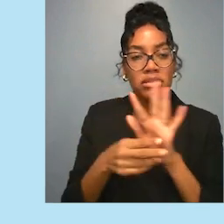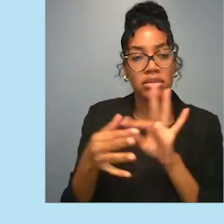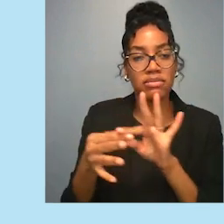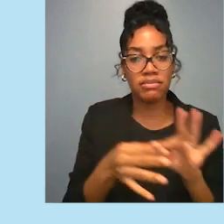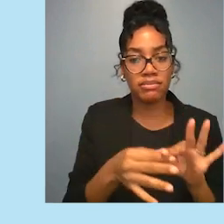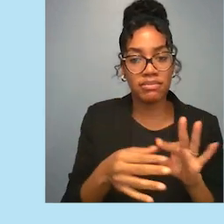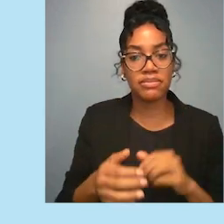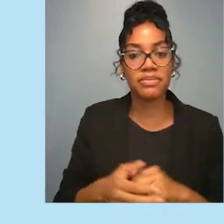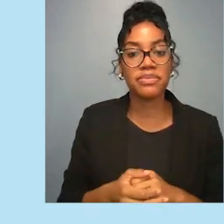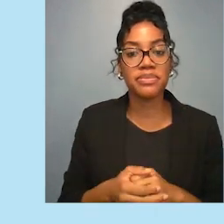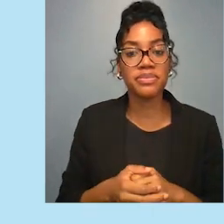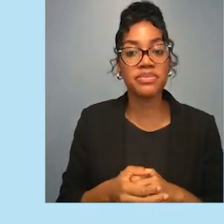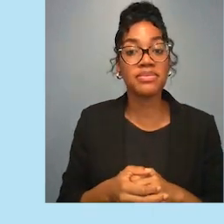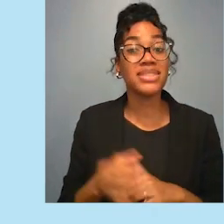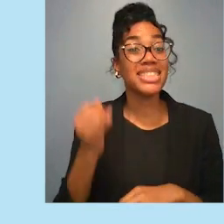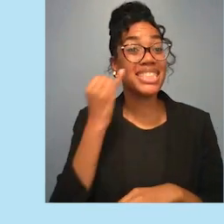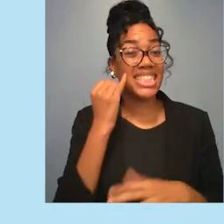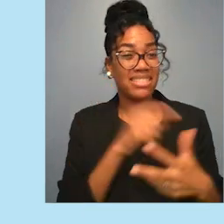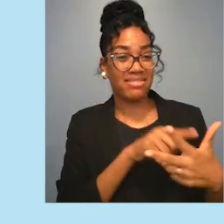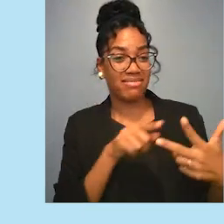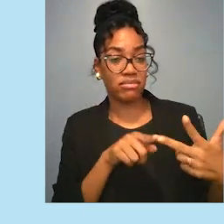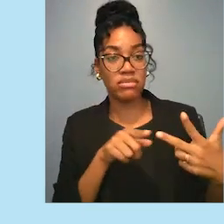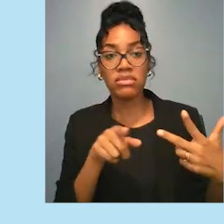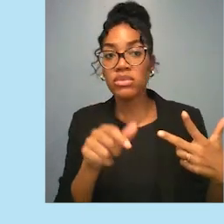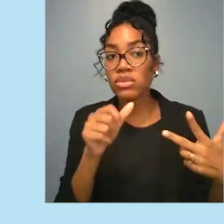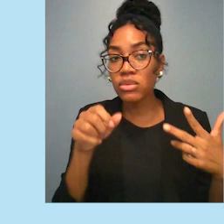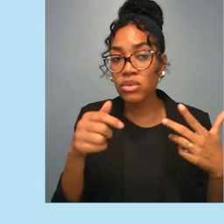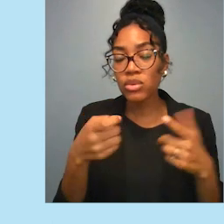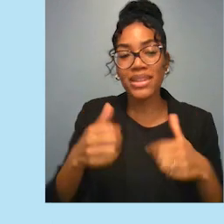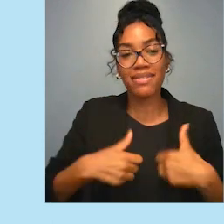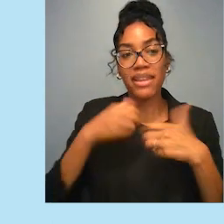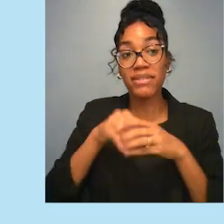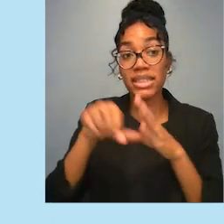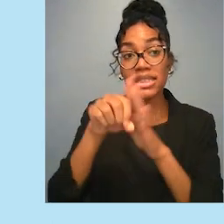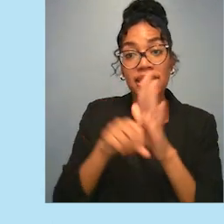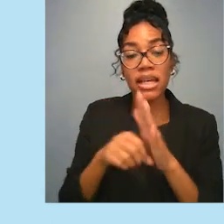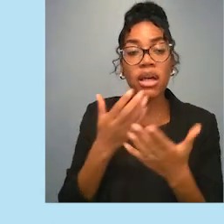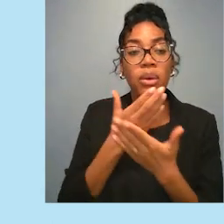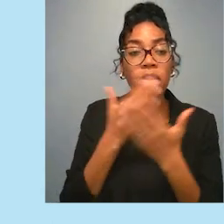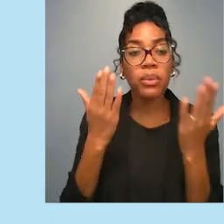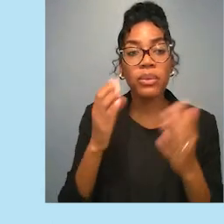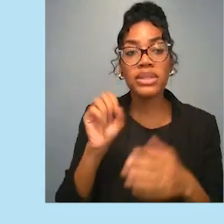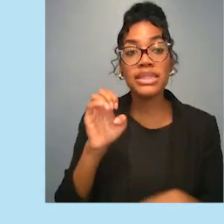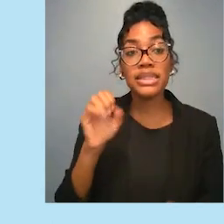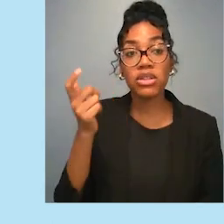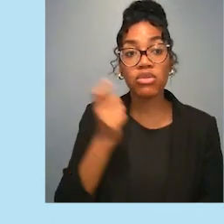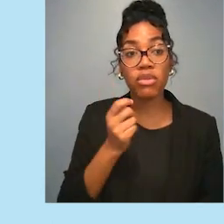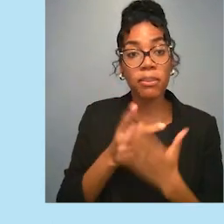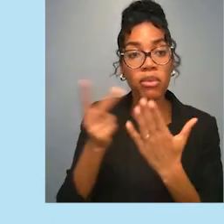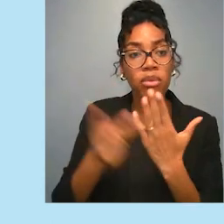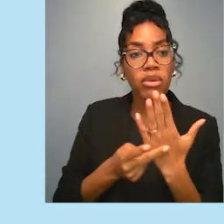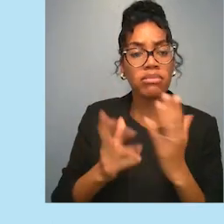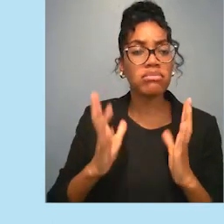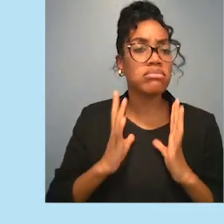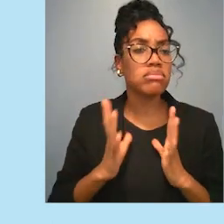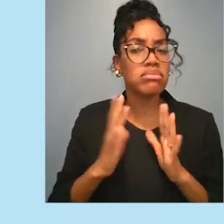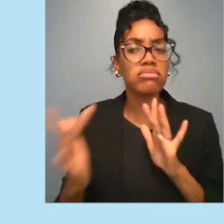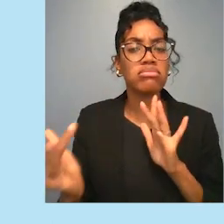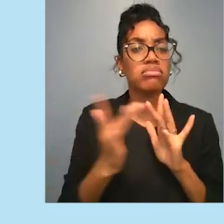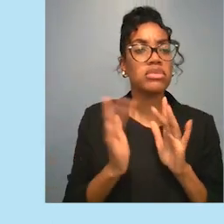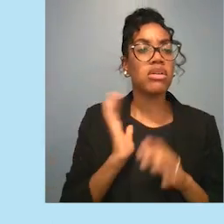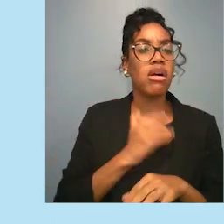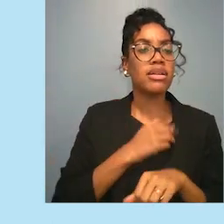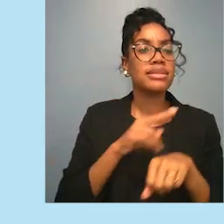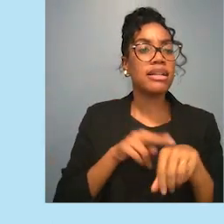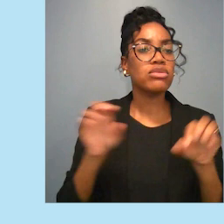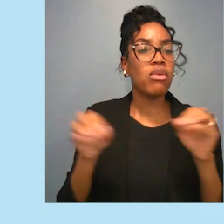are coming to us from states that do not have a Sea Grant program, please reach out to the national office and we can assign you to a